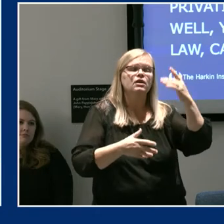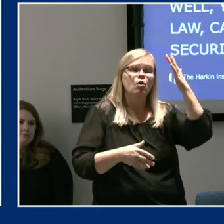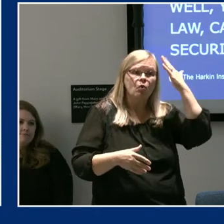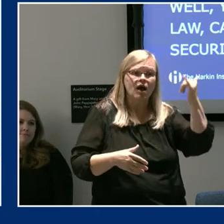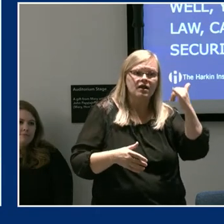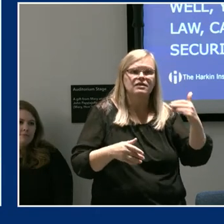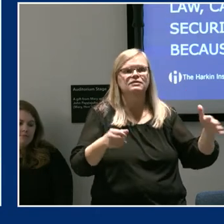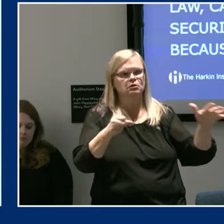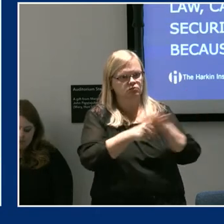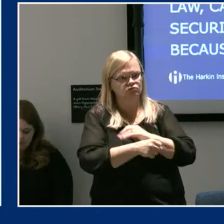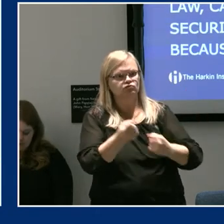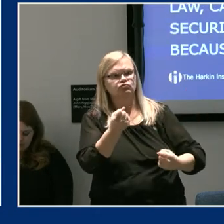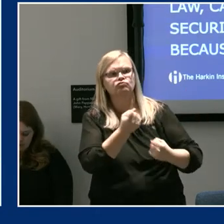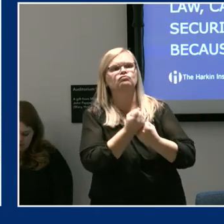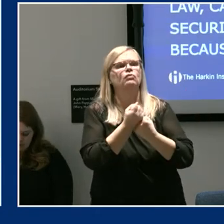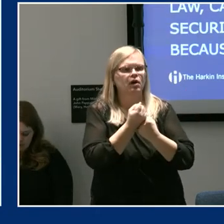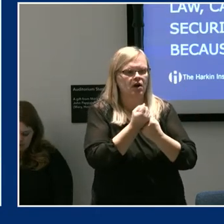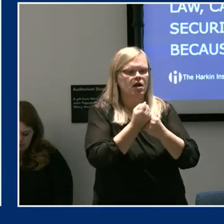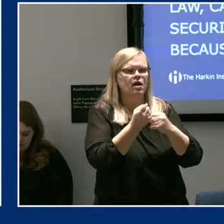of the United States of America.